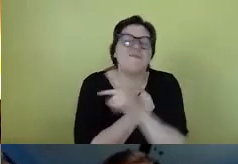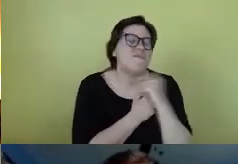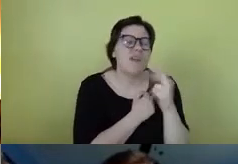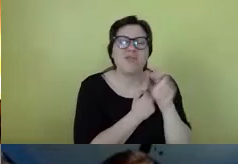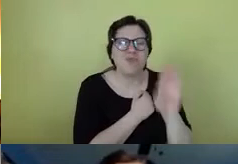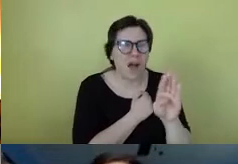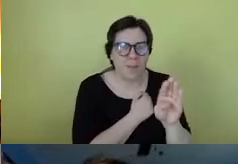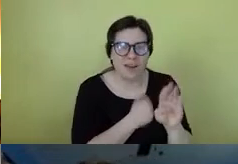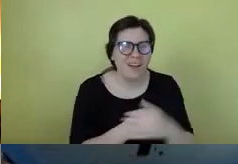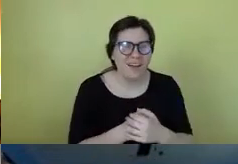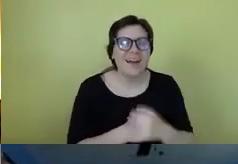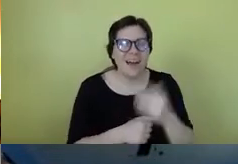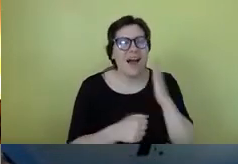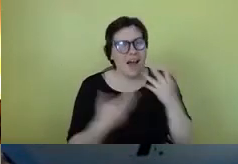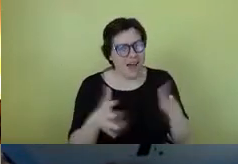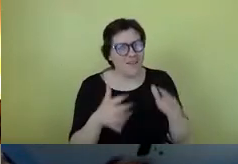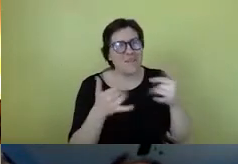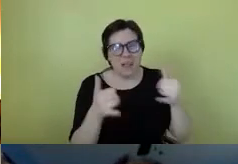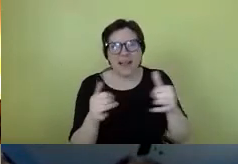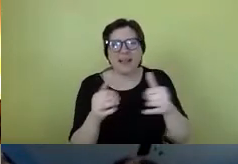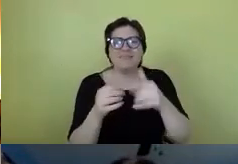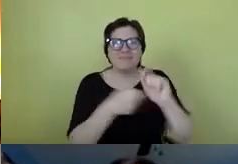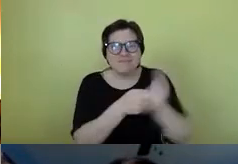And I've played with many of our priests.